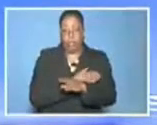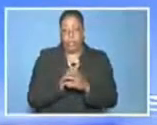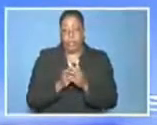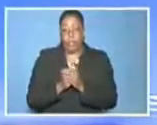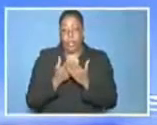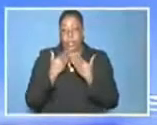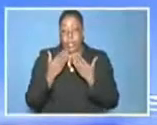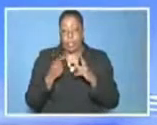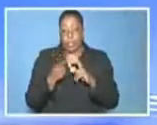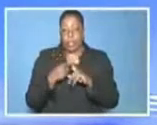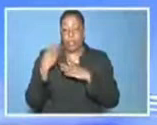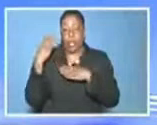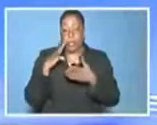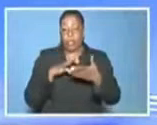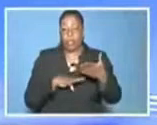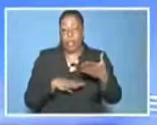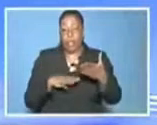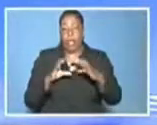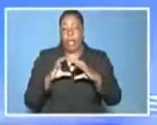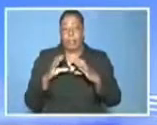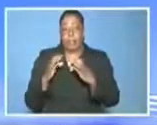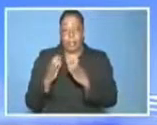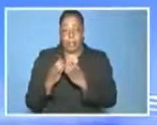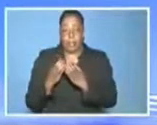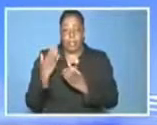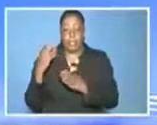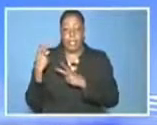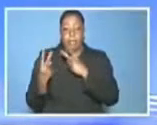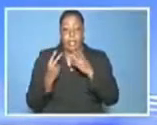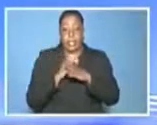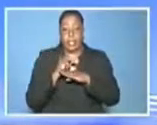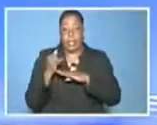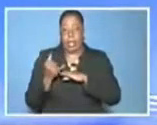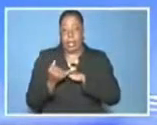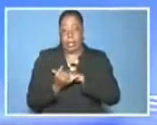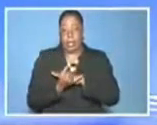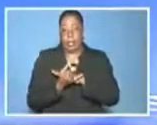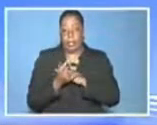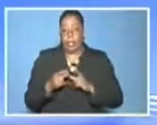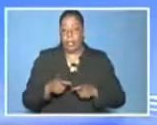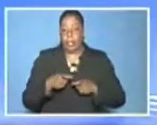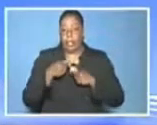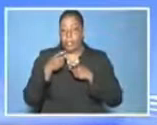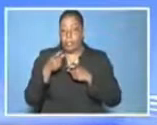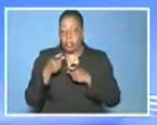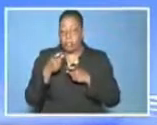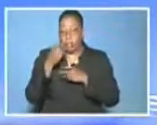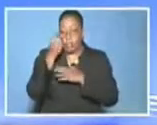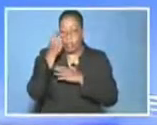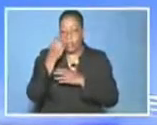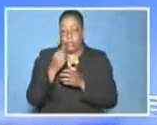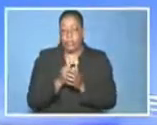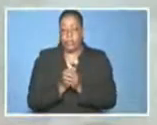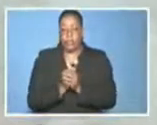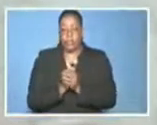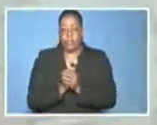Bahamas Striping Group of Companies. Our Desmond Sanders visited that island recently and provides us with a preview.